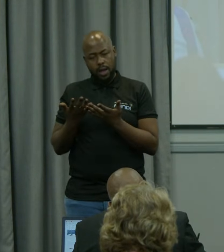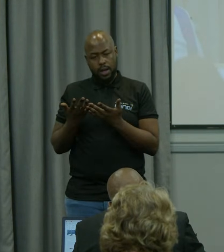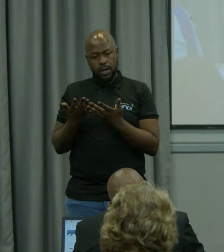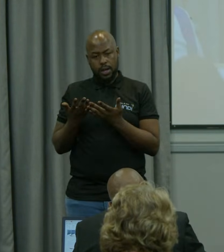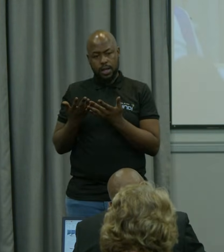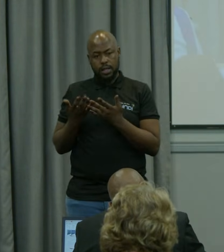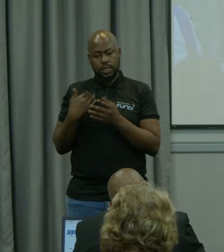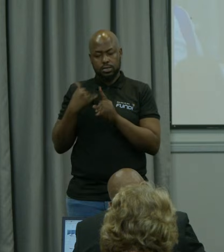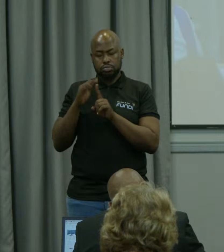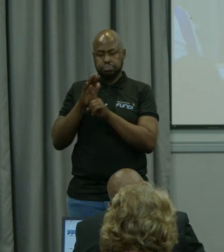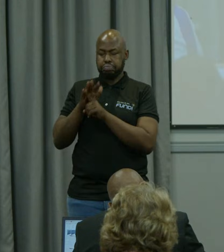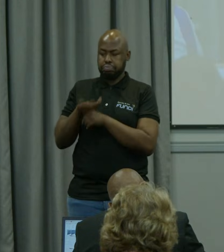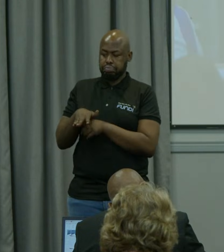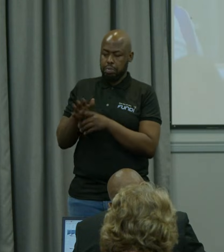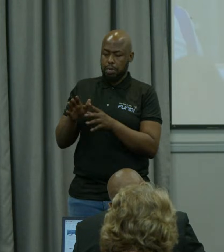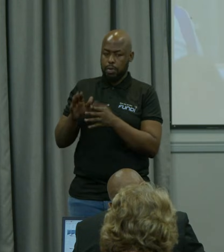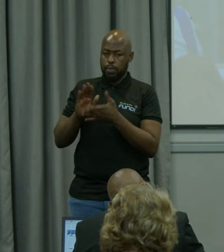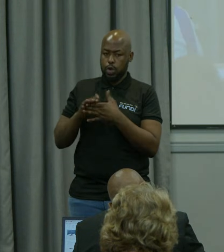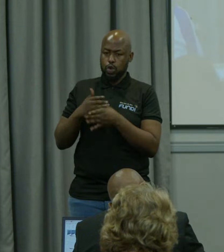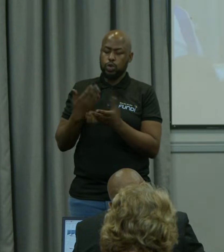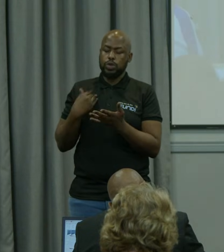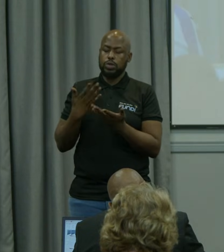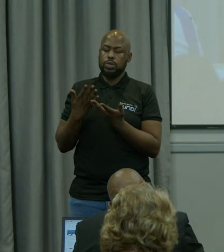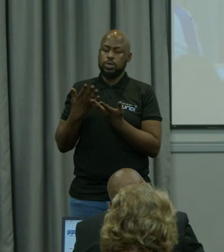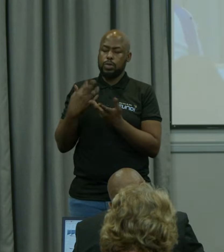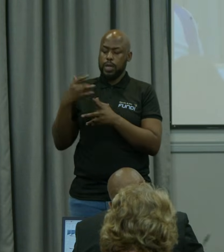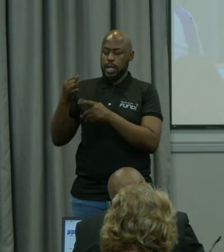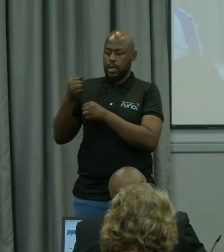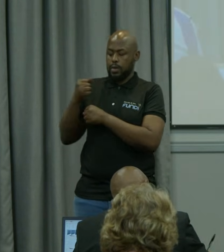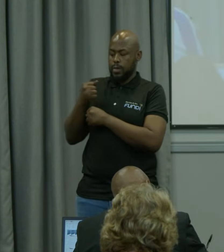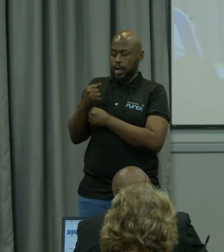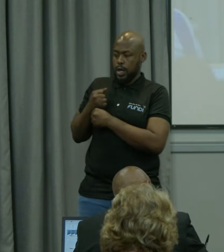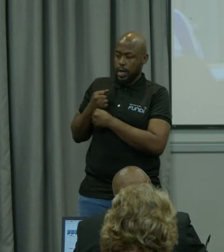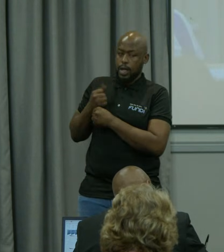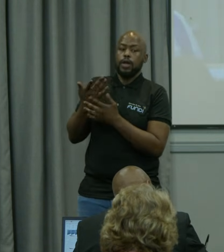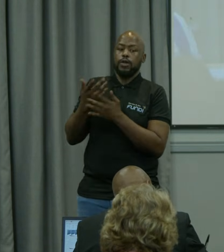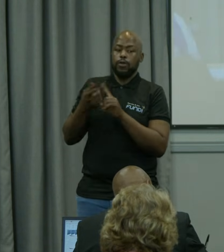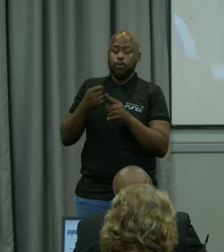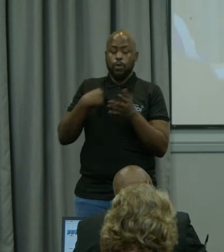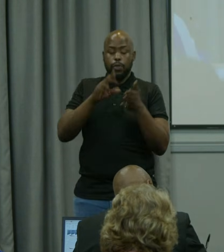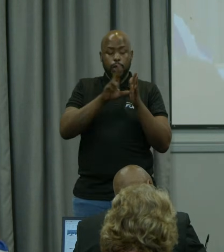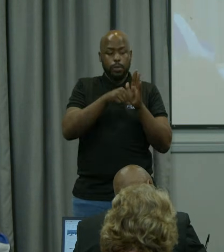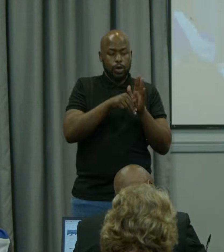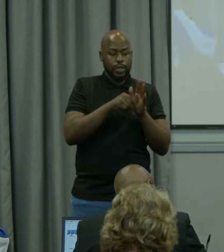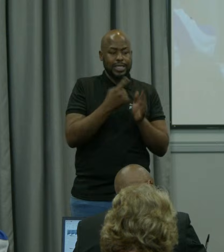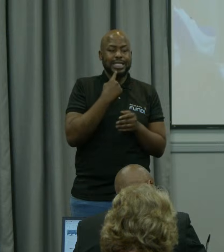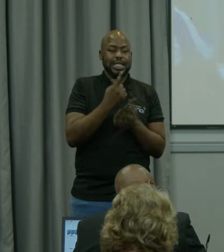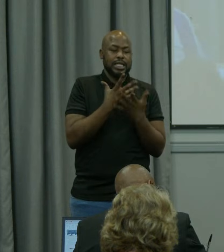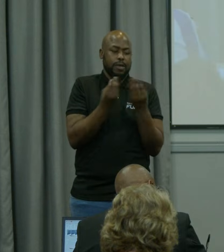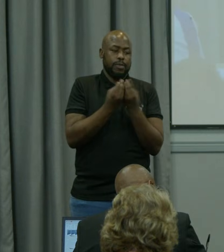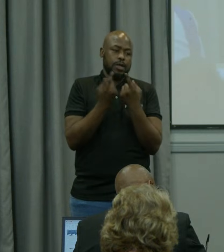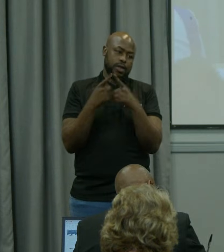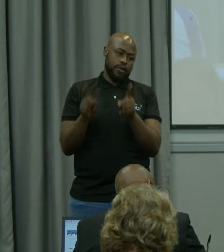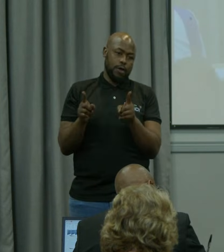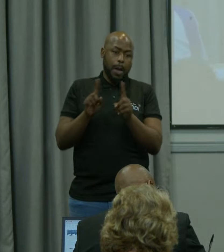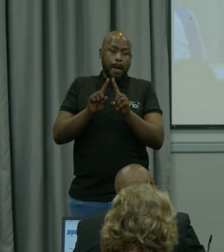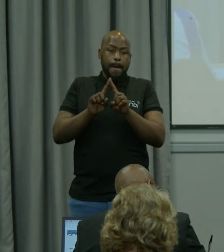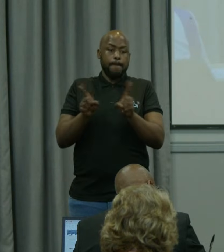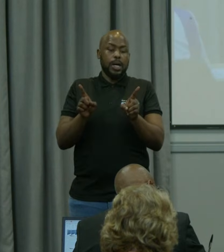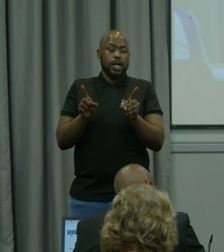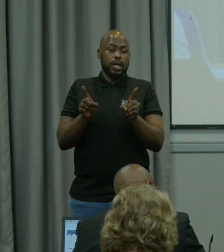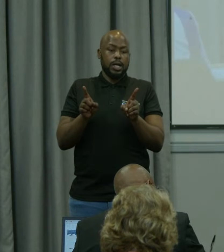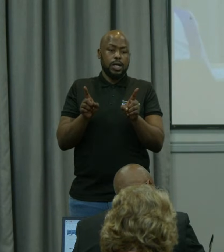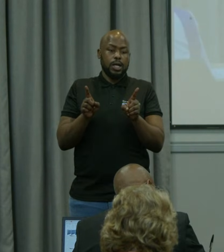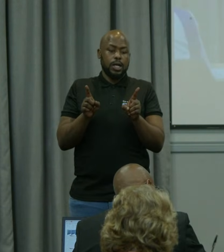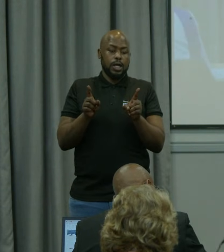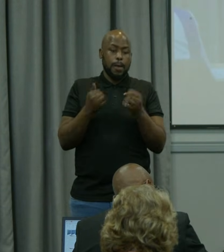disadvantaged because they get to be retained contrary to the policy saying something else, wherein parents will